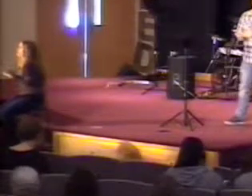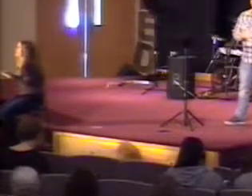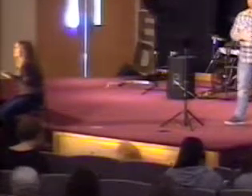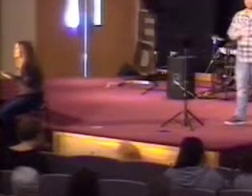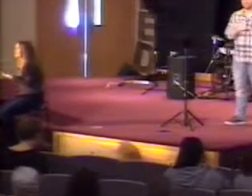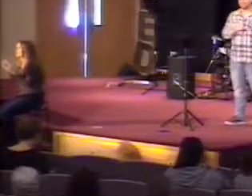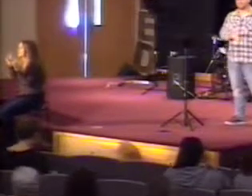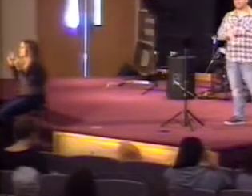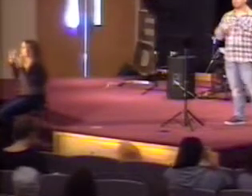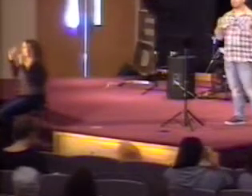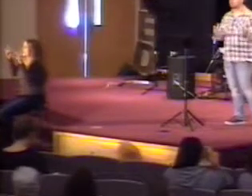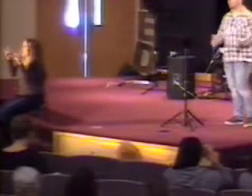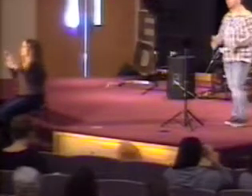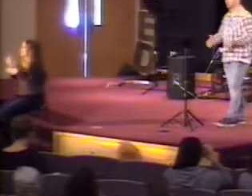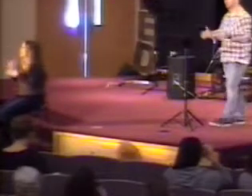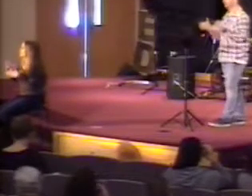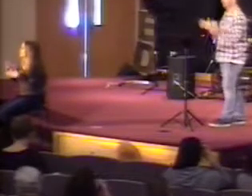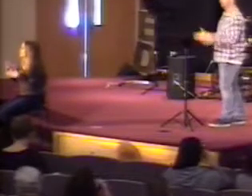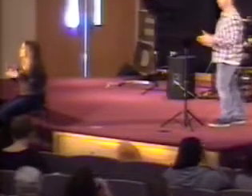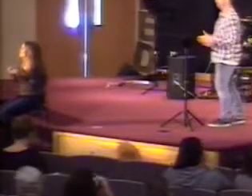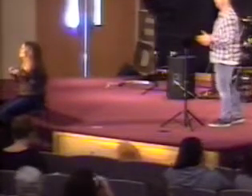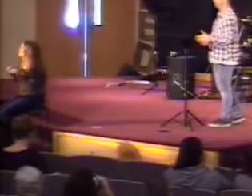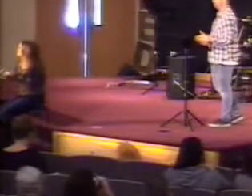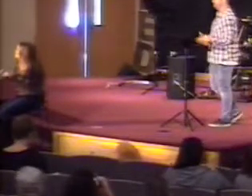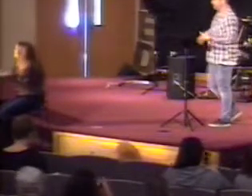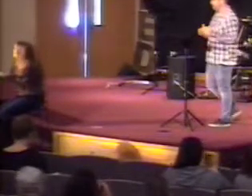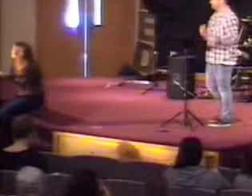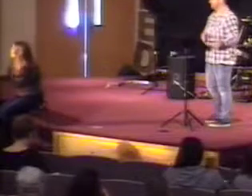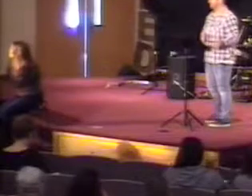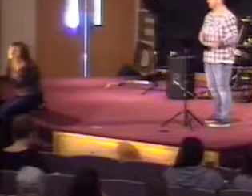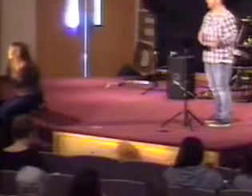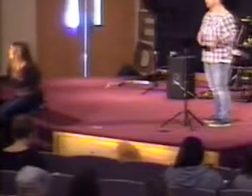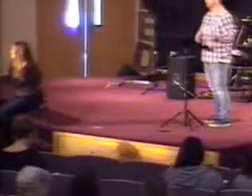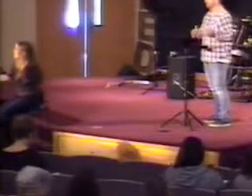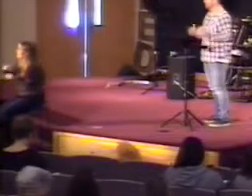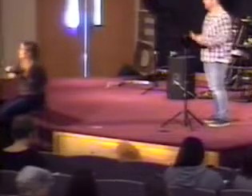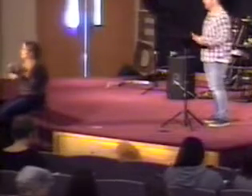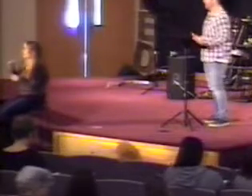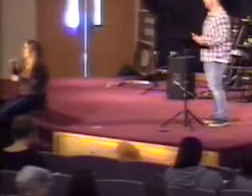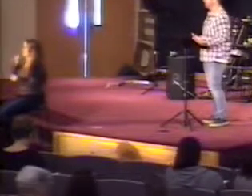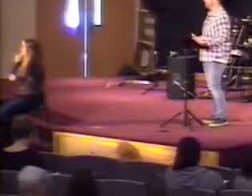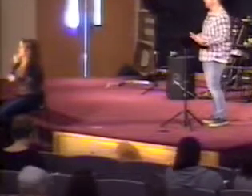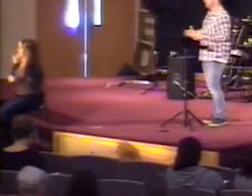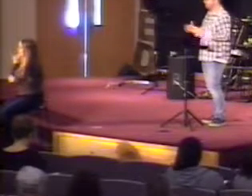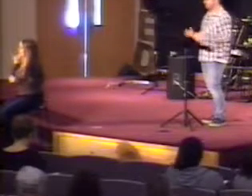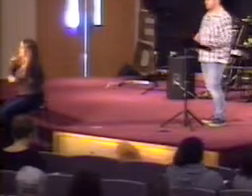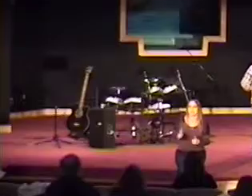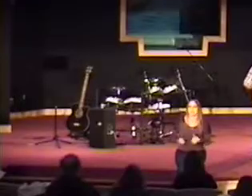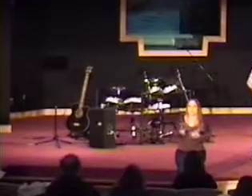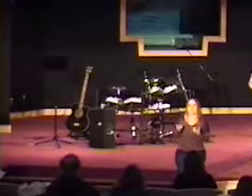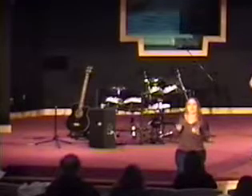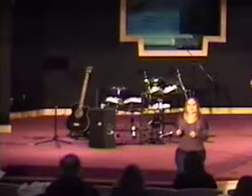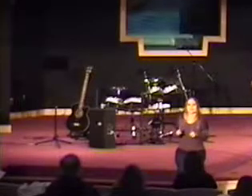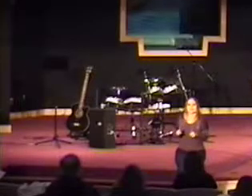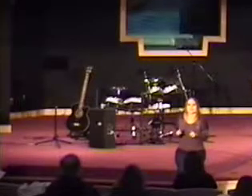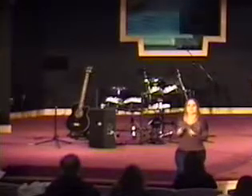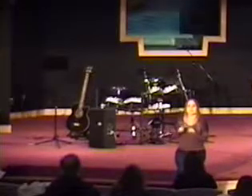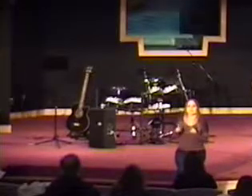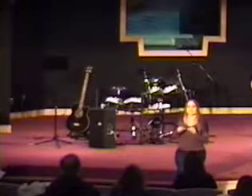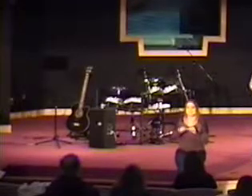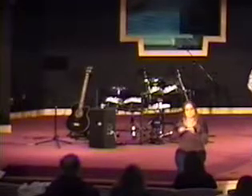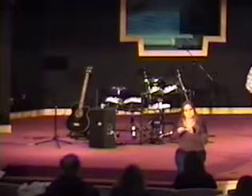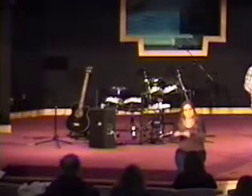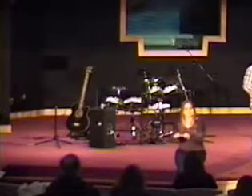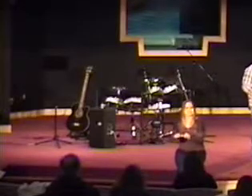the theme of the movie is keep pressing forward. You make mistakes, life happens, but keep pressing